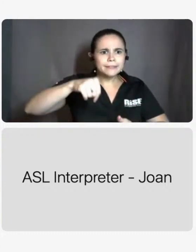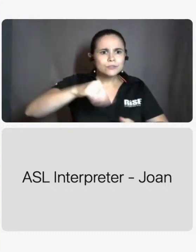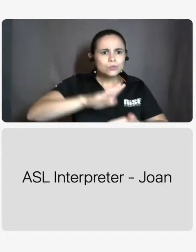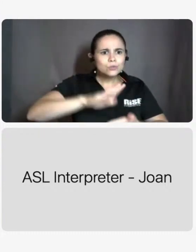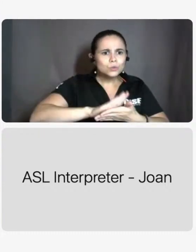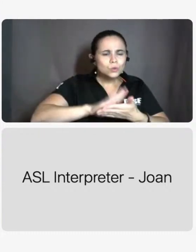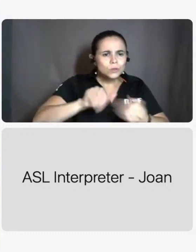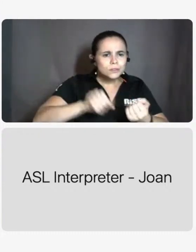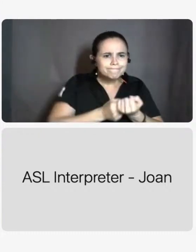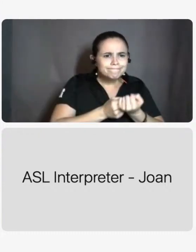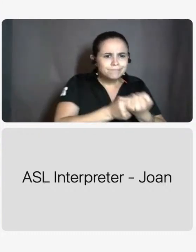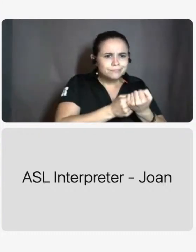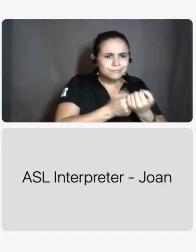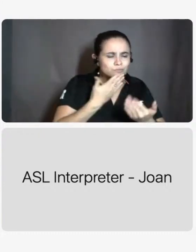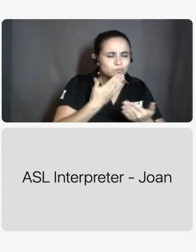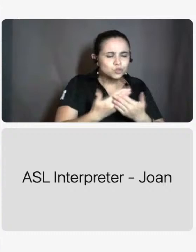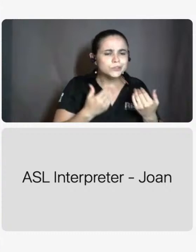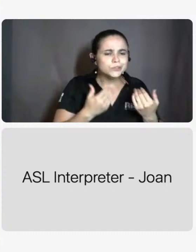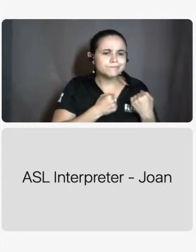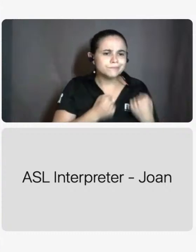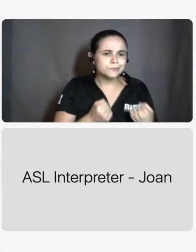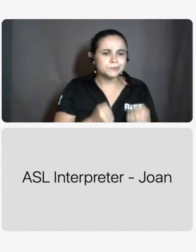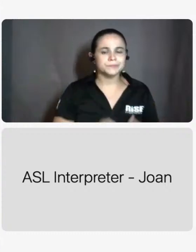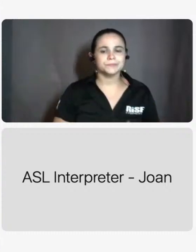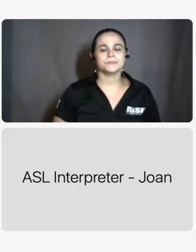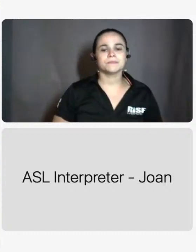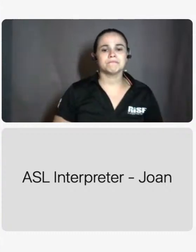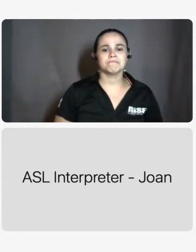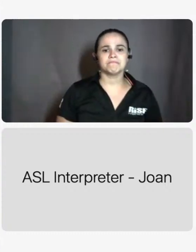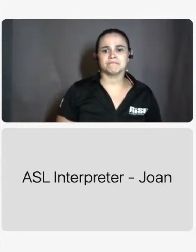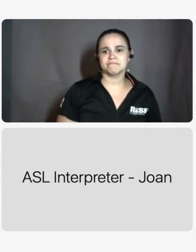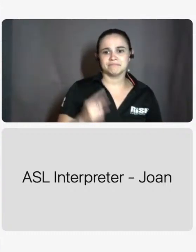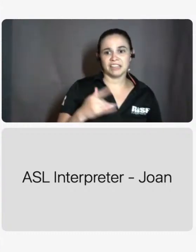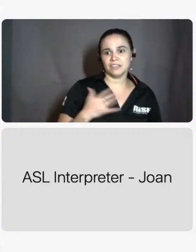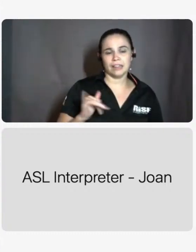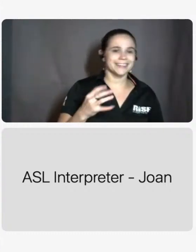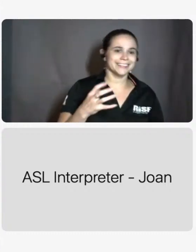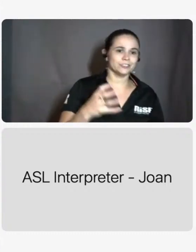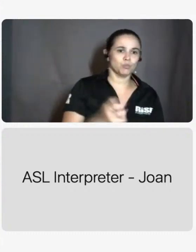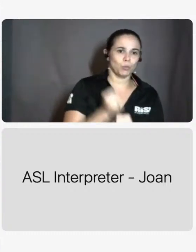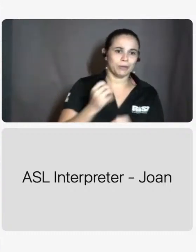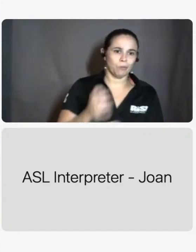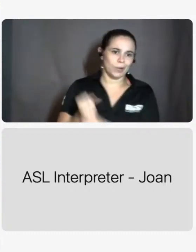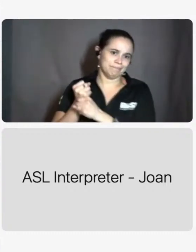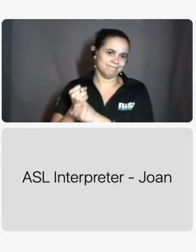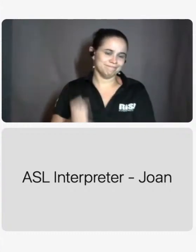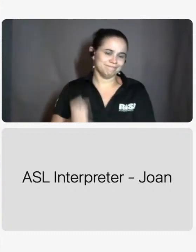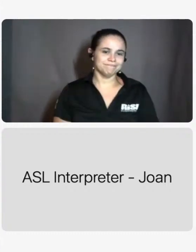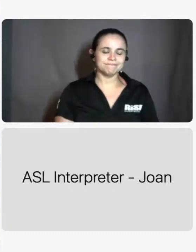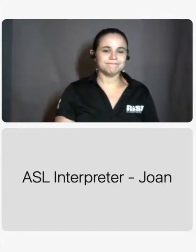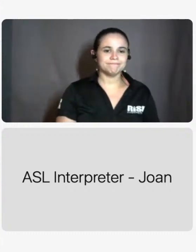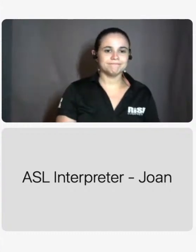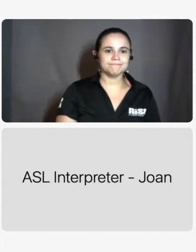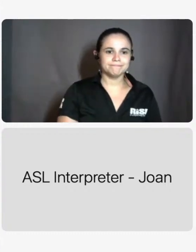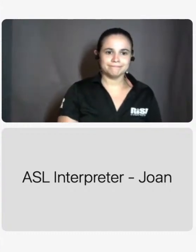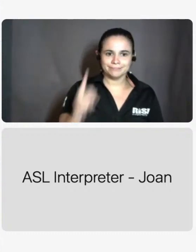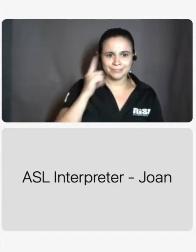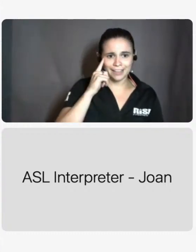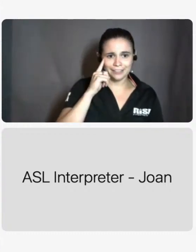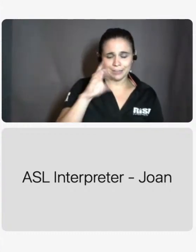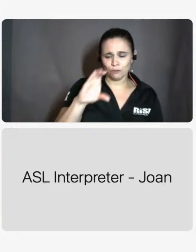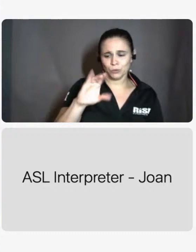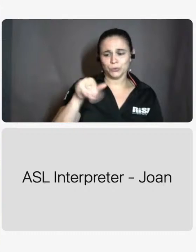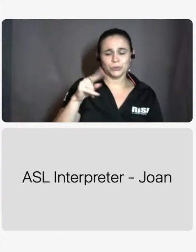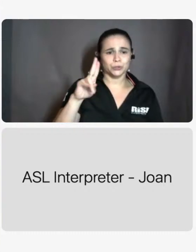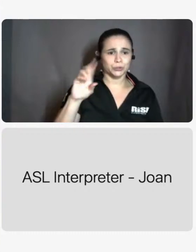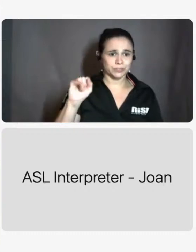it's a win-win. It's a full win-win for Cohen Joint Unified School District, but most of all for